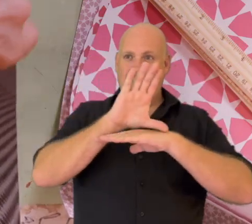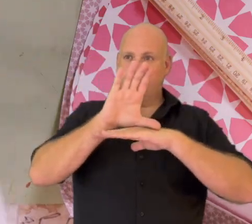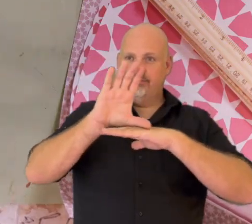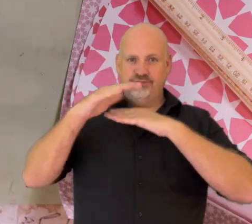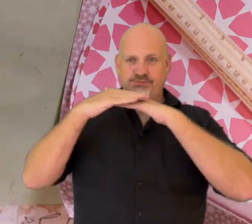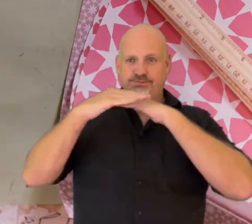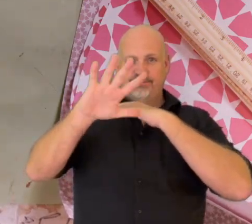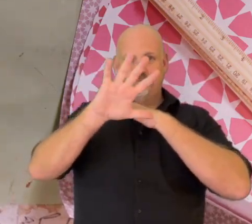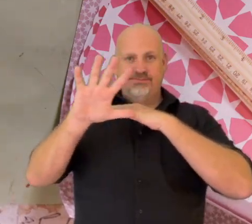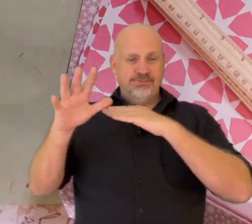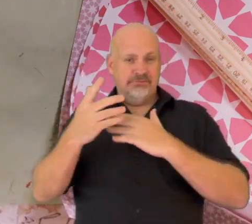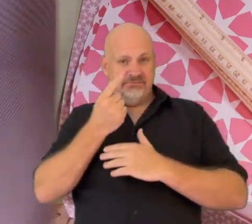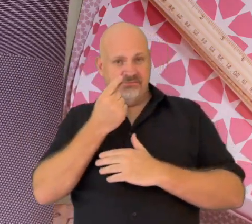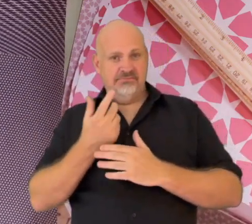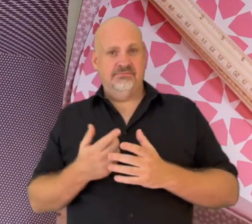sky.